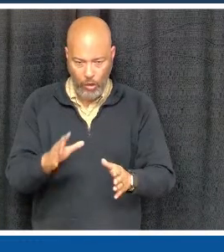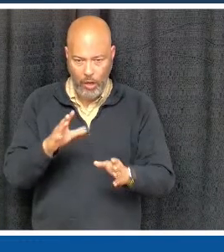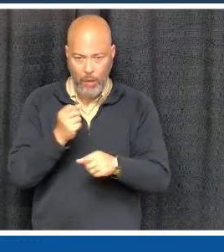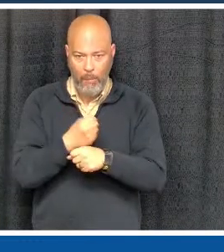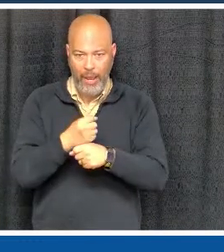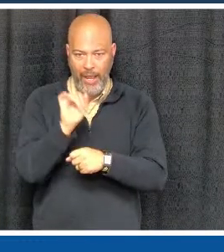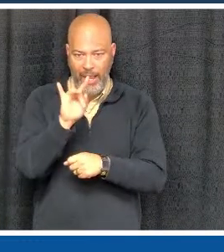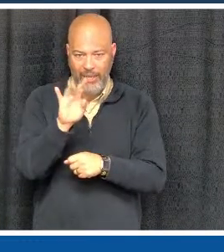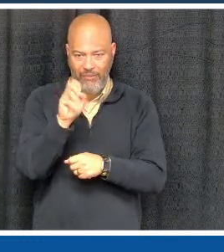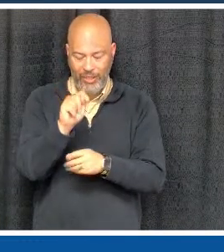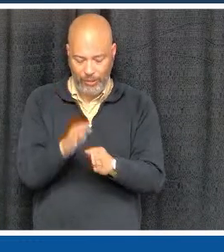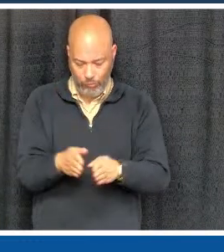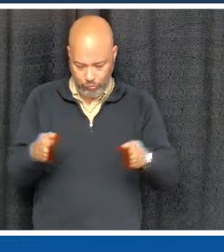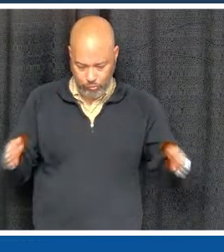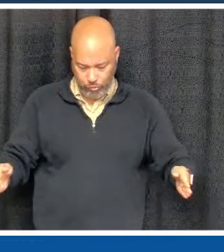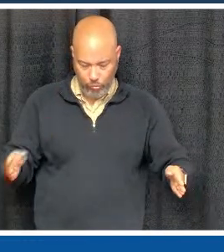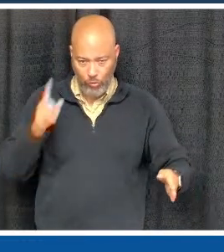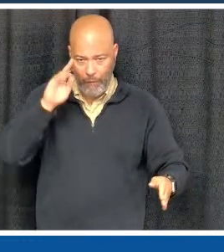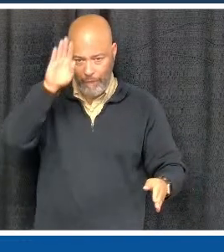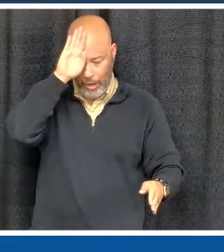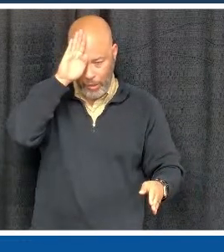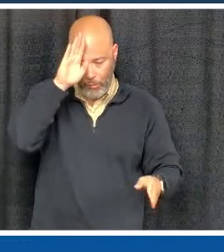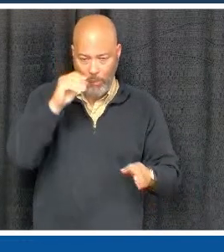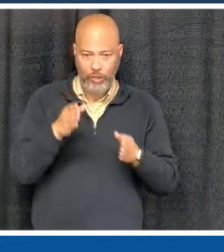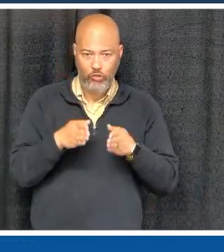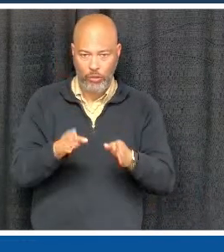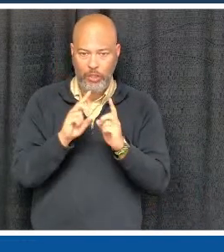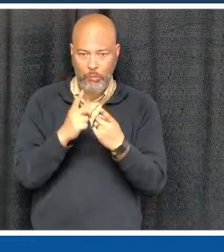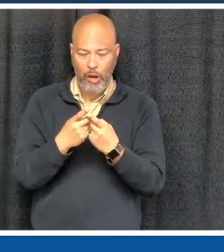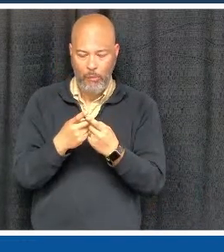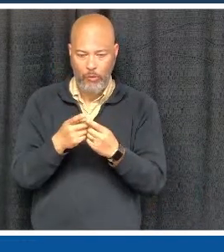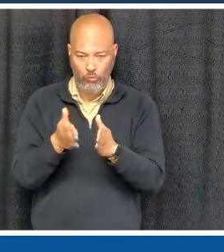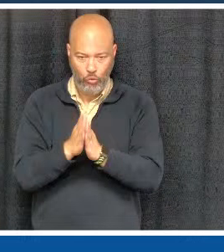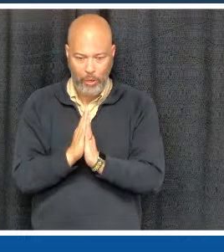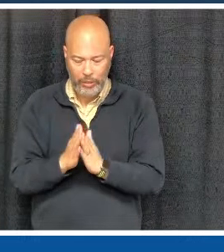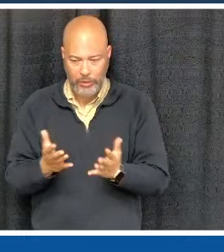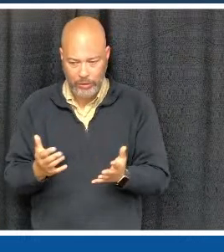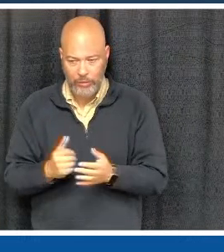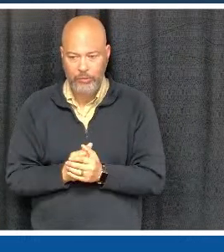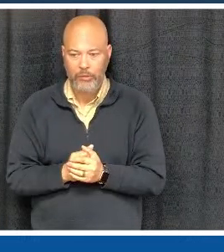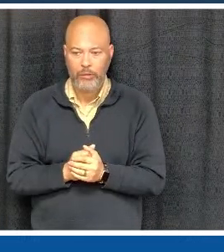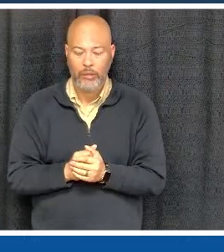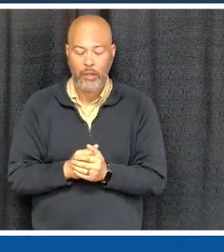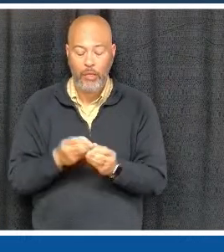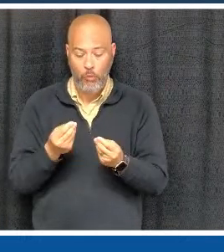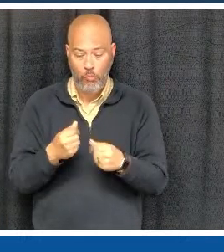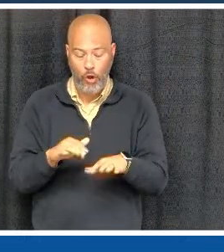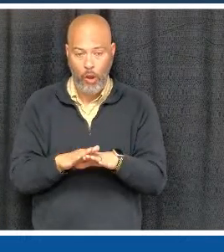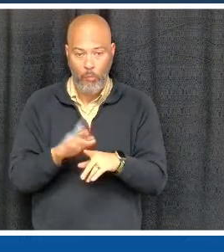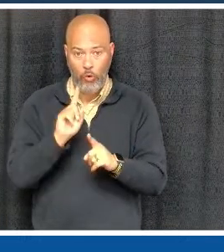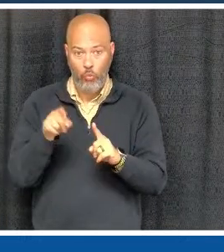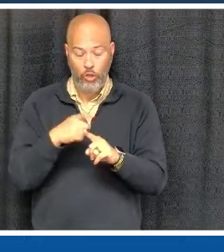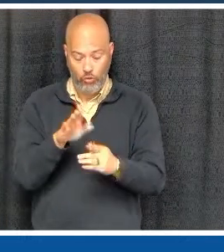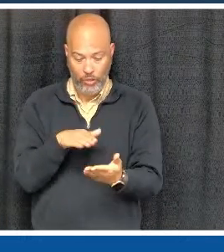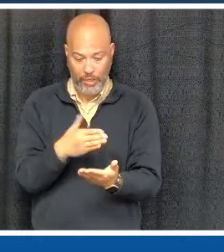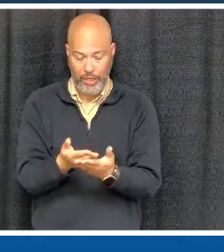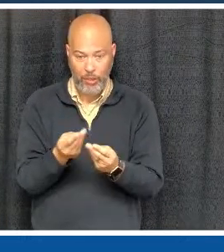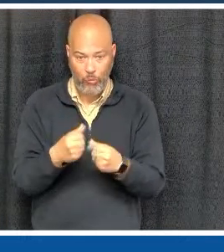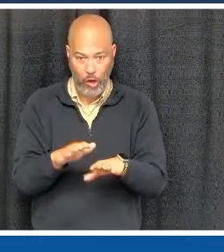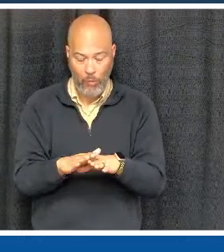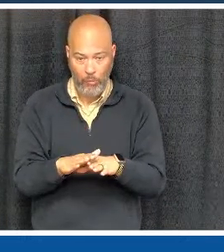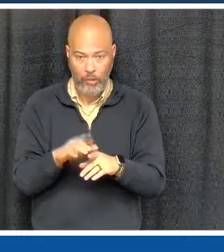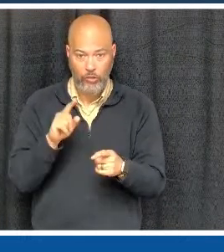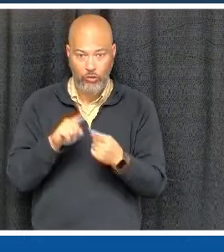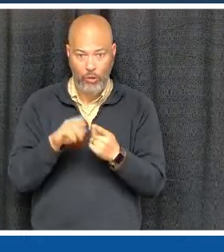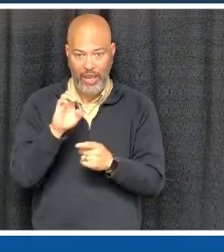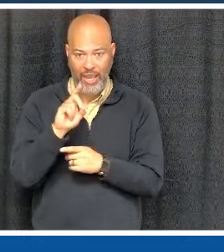of pavement per the fire department and street department's wishes. The property, once you get to the property and head out to Edge Hill